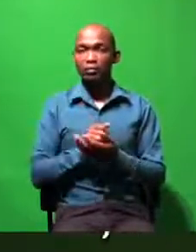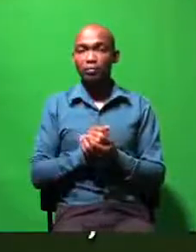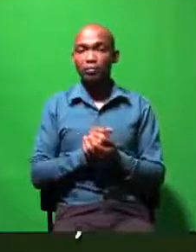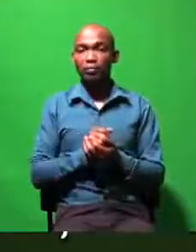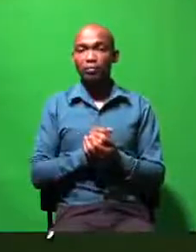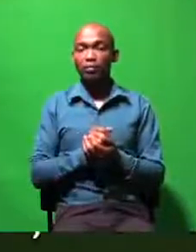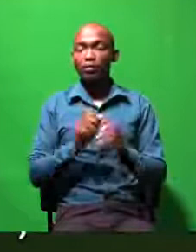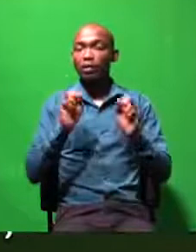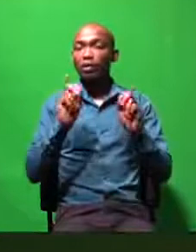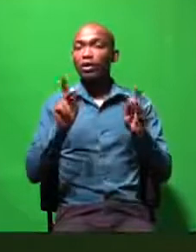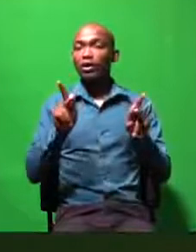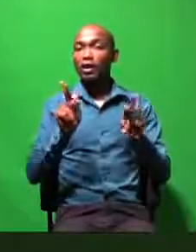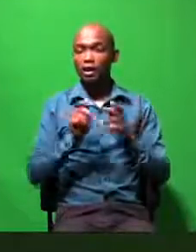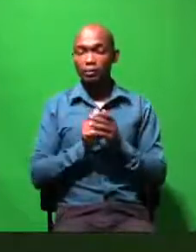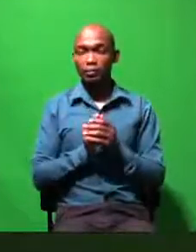Okay.